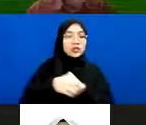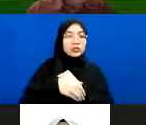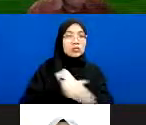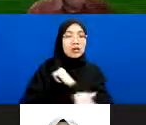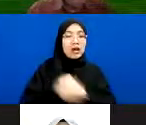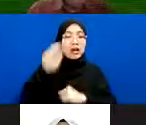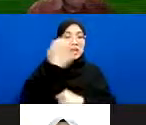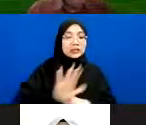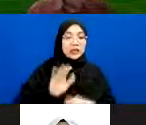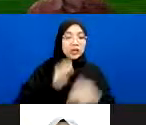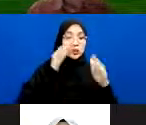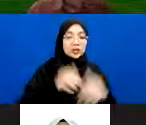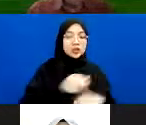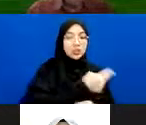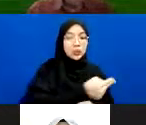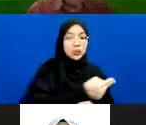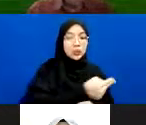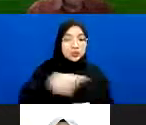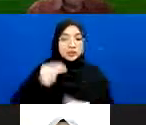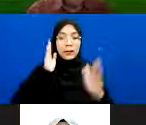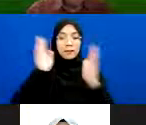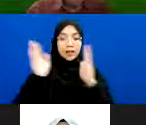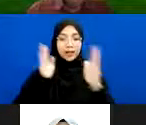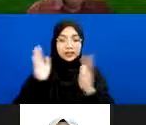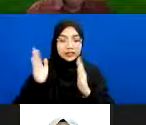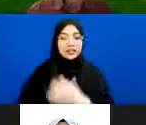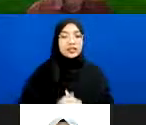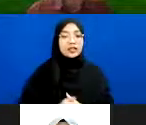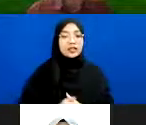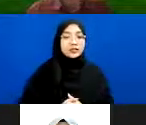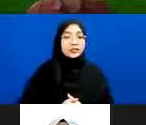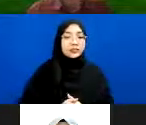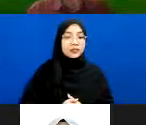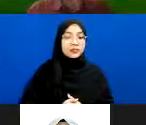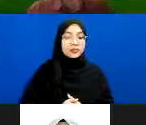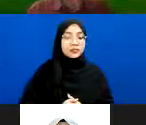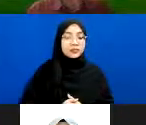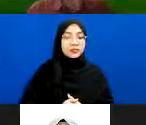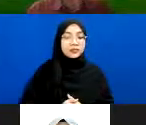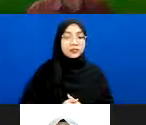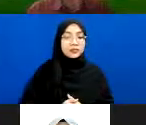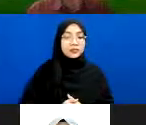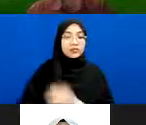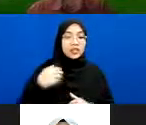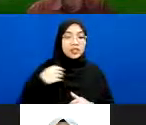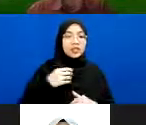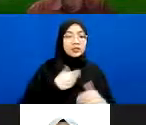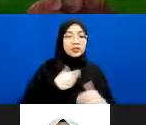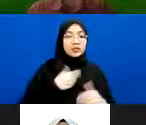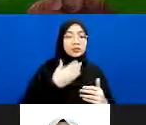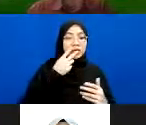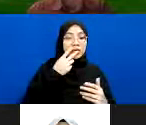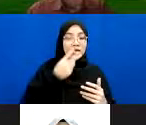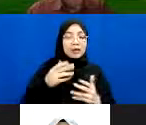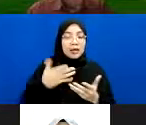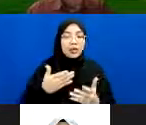Asia, which are Indonesia and Malaysia, since all of us come from these two countries.